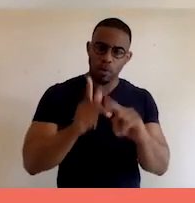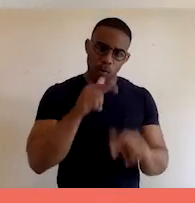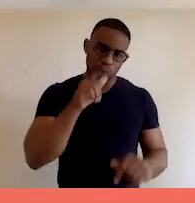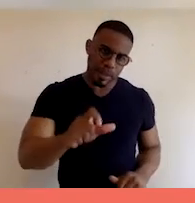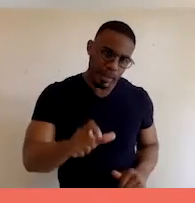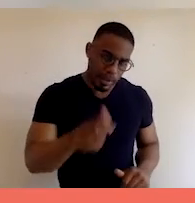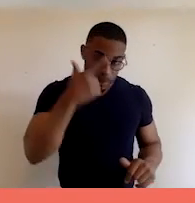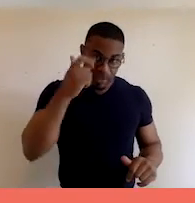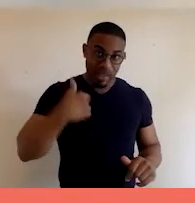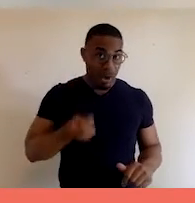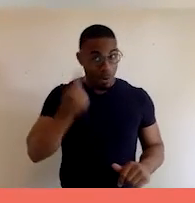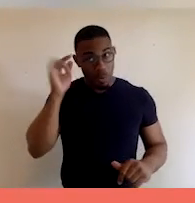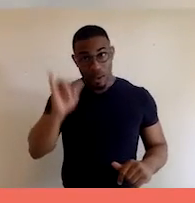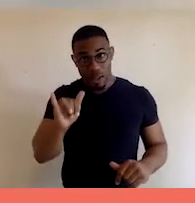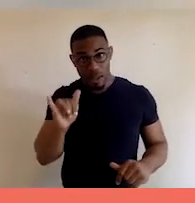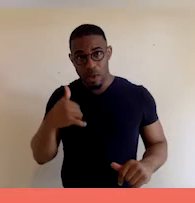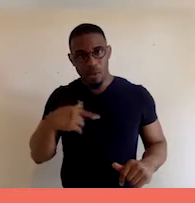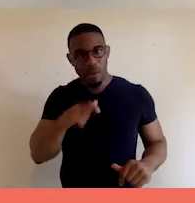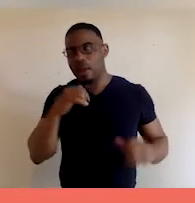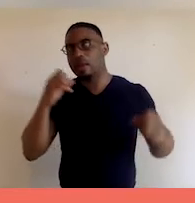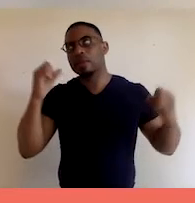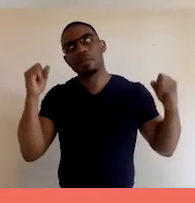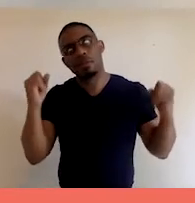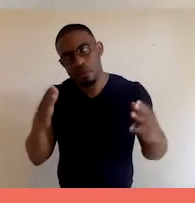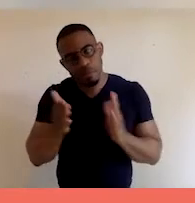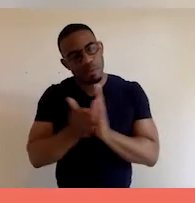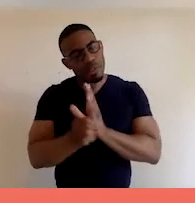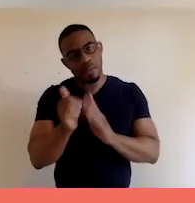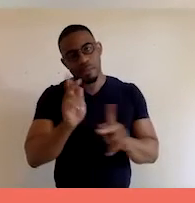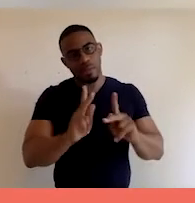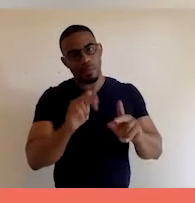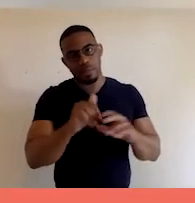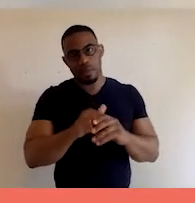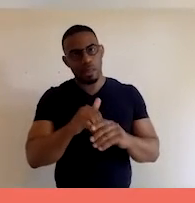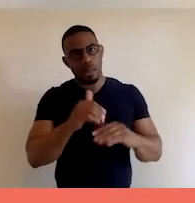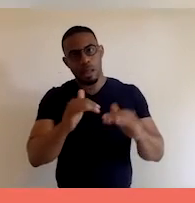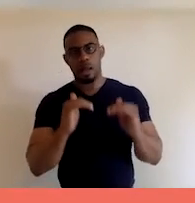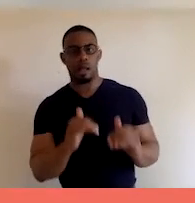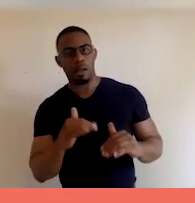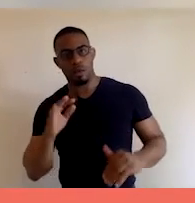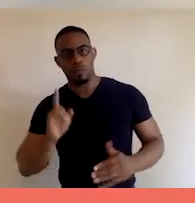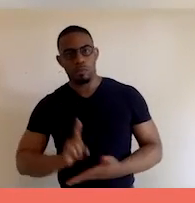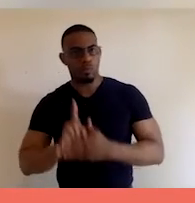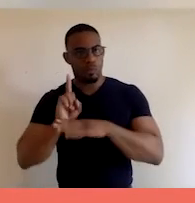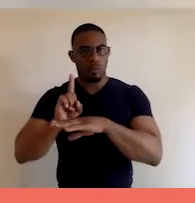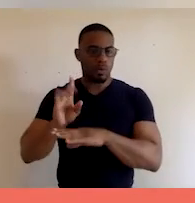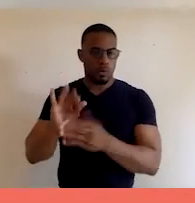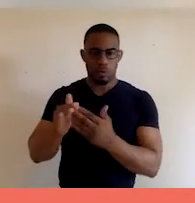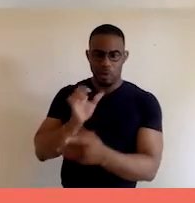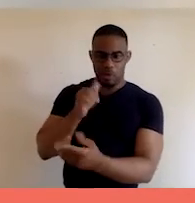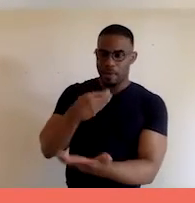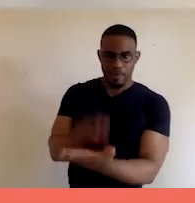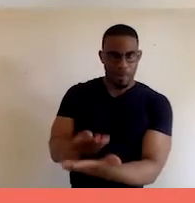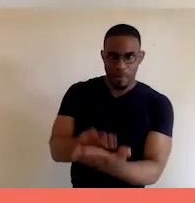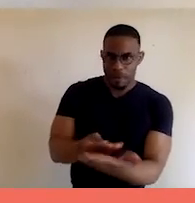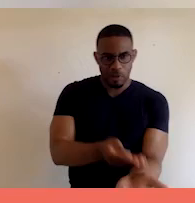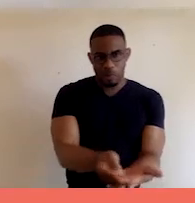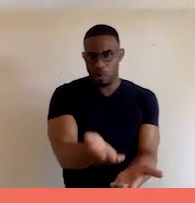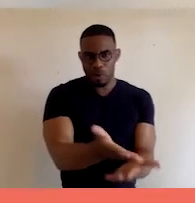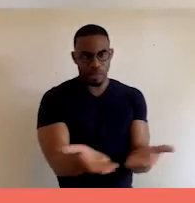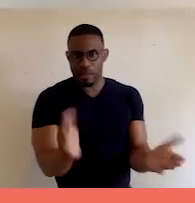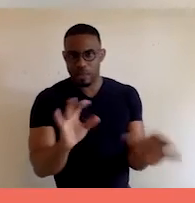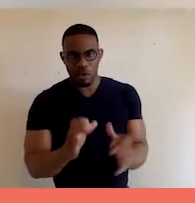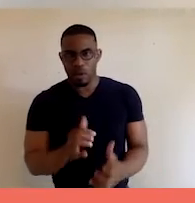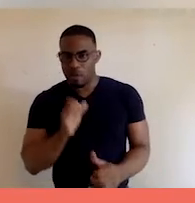need it, because I realized we have so many talented people in underprivileged communities where they don't have the money to purchase courses.